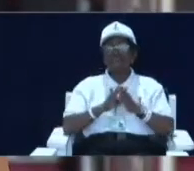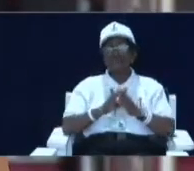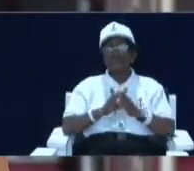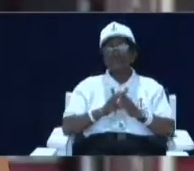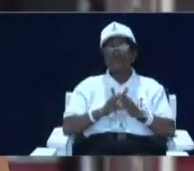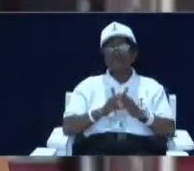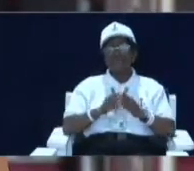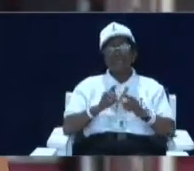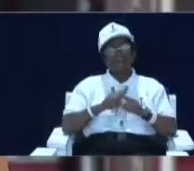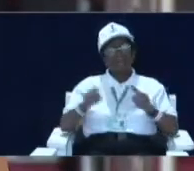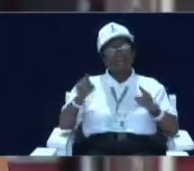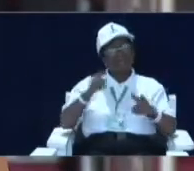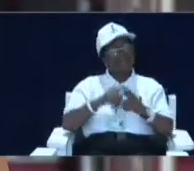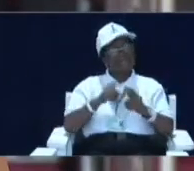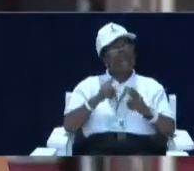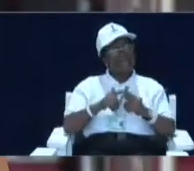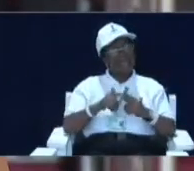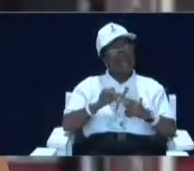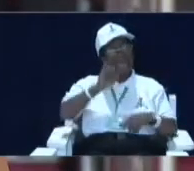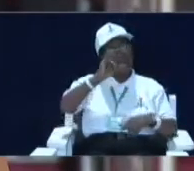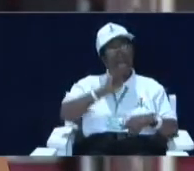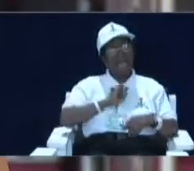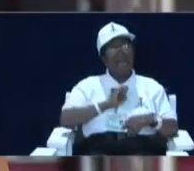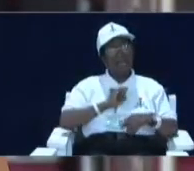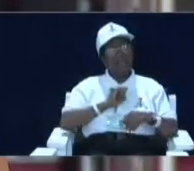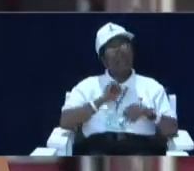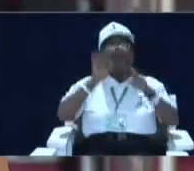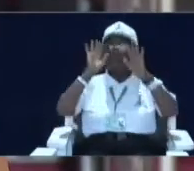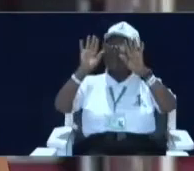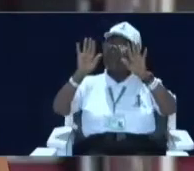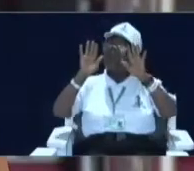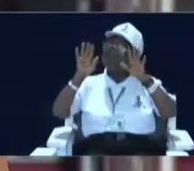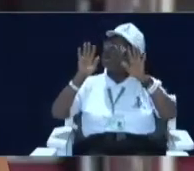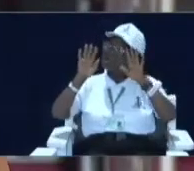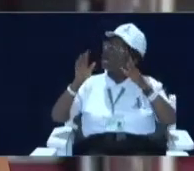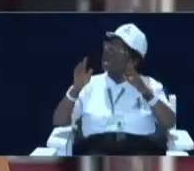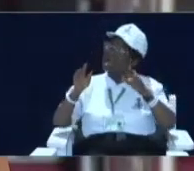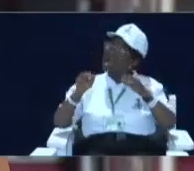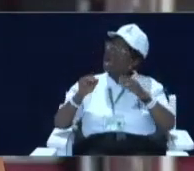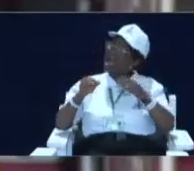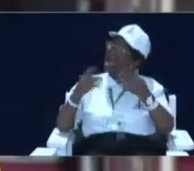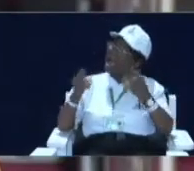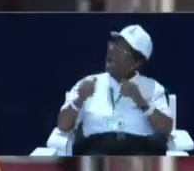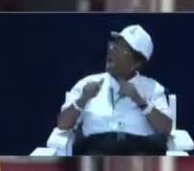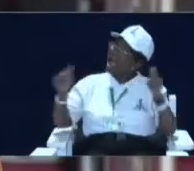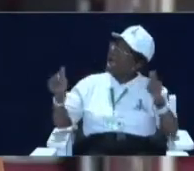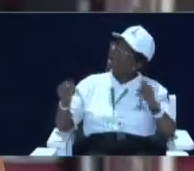But then I wonder, this is not good enough.